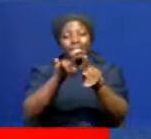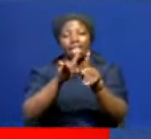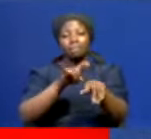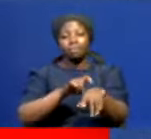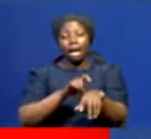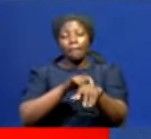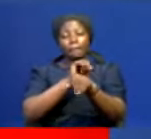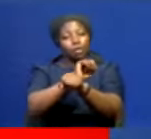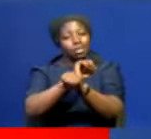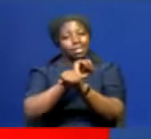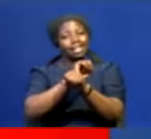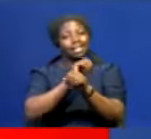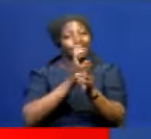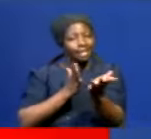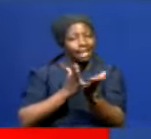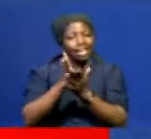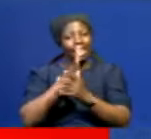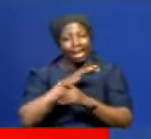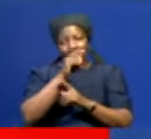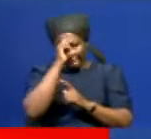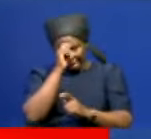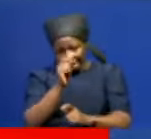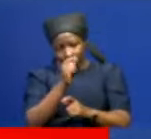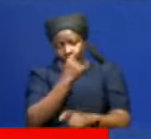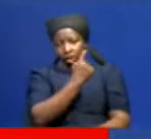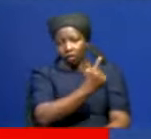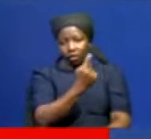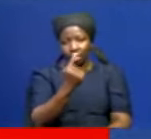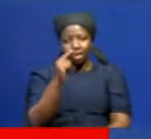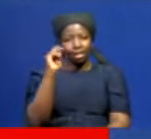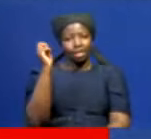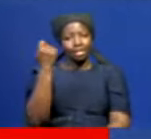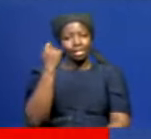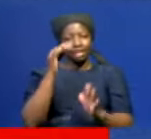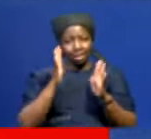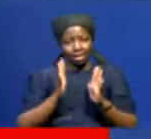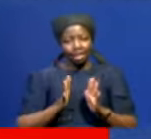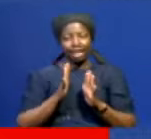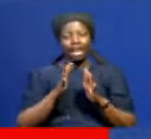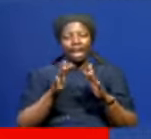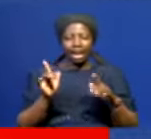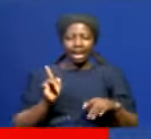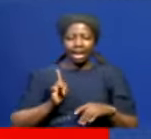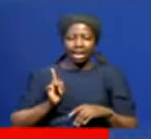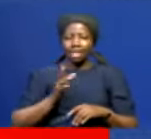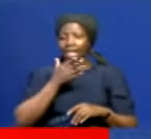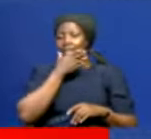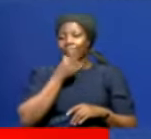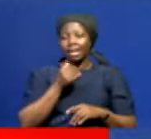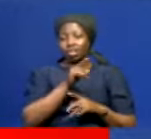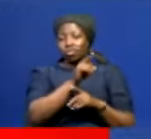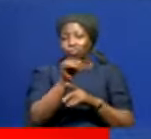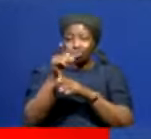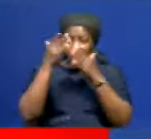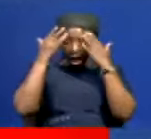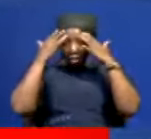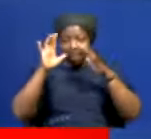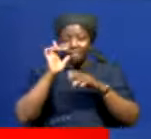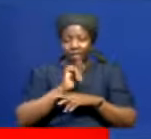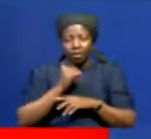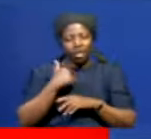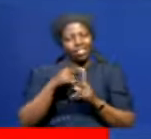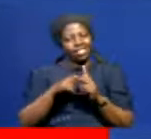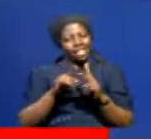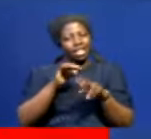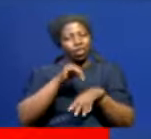safeguarding the rights and dignity of every citizen. So, ladies and gentlemen, as you are aware, we have embarked